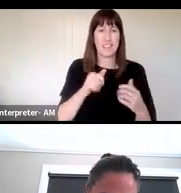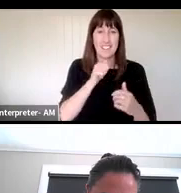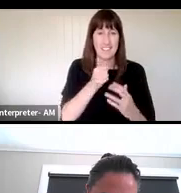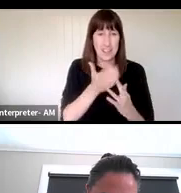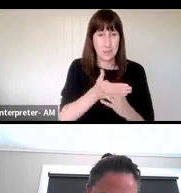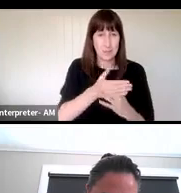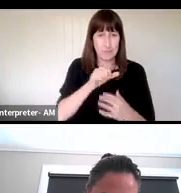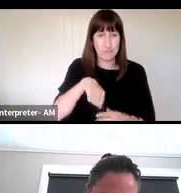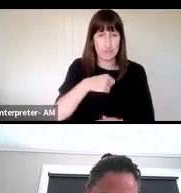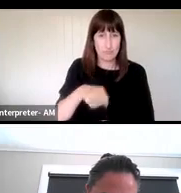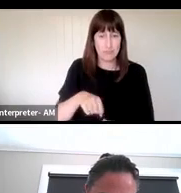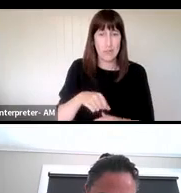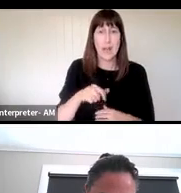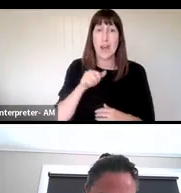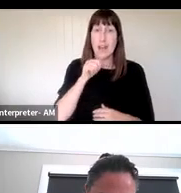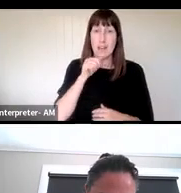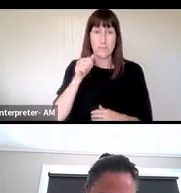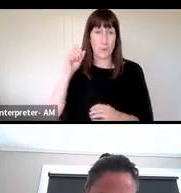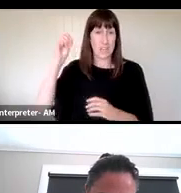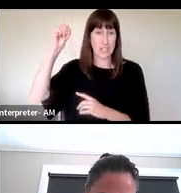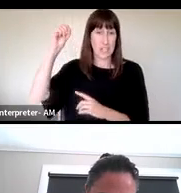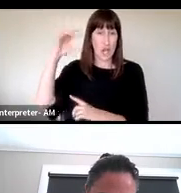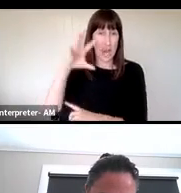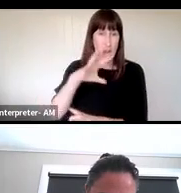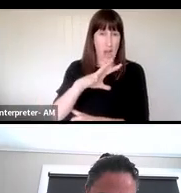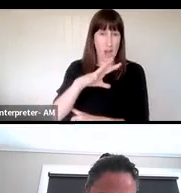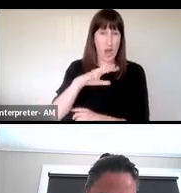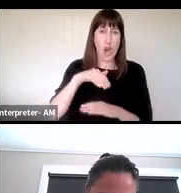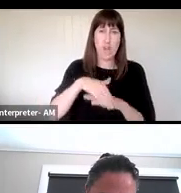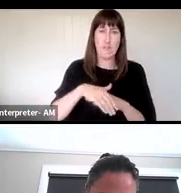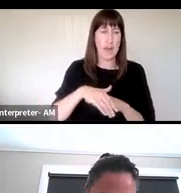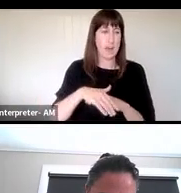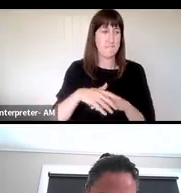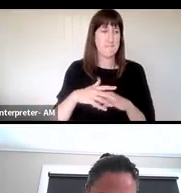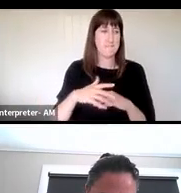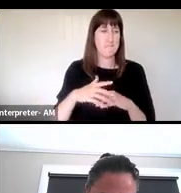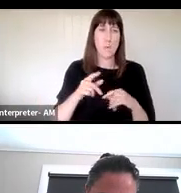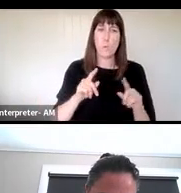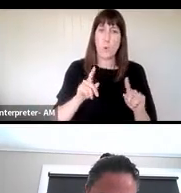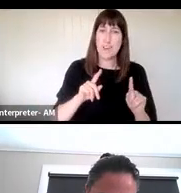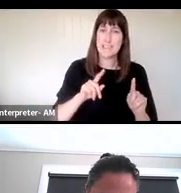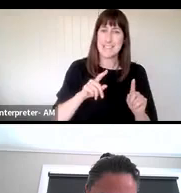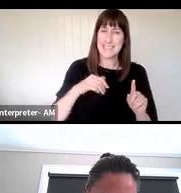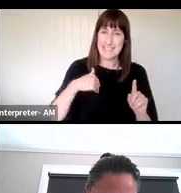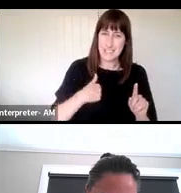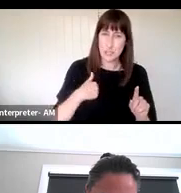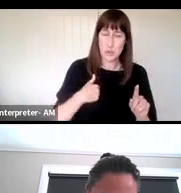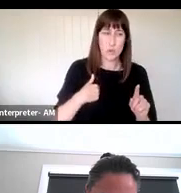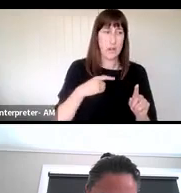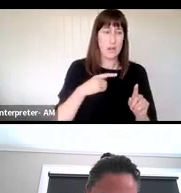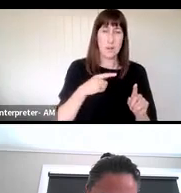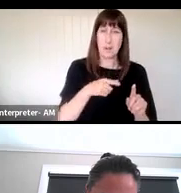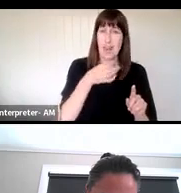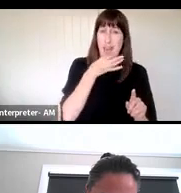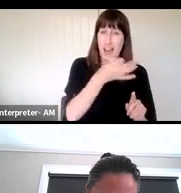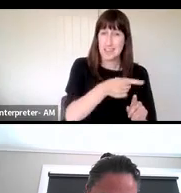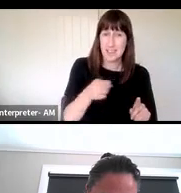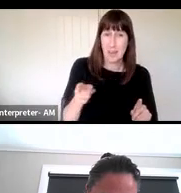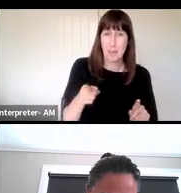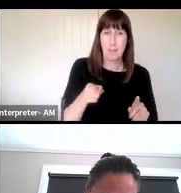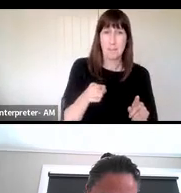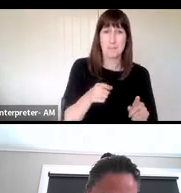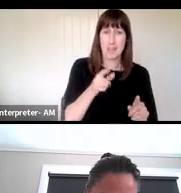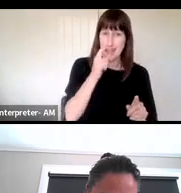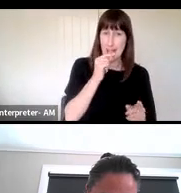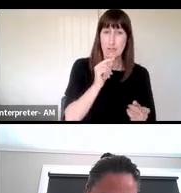that it does tend to focus their attention. So maybe a reporting line asking them what